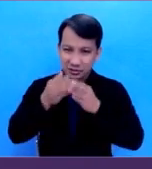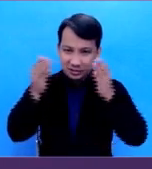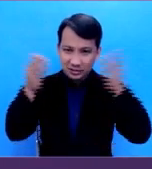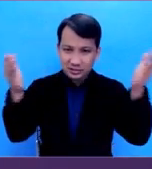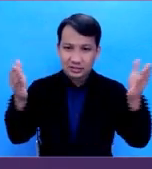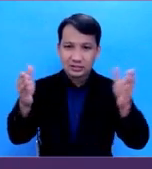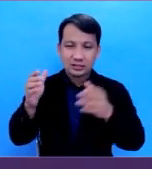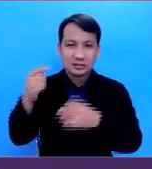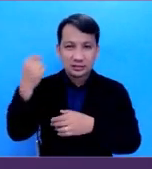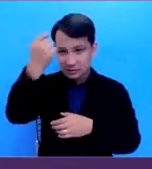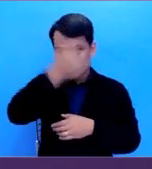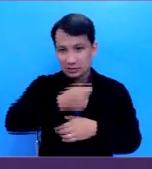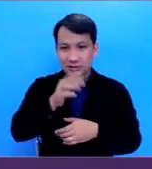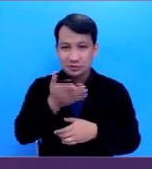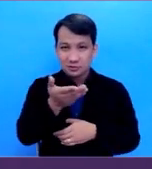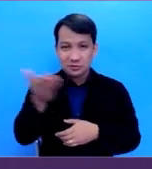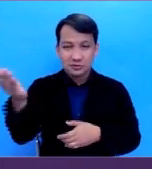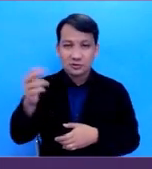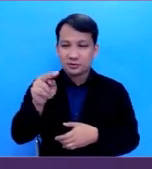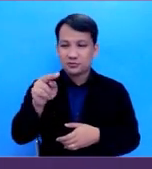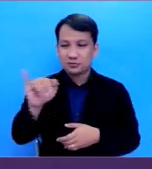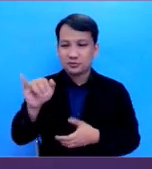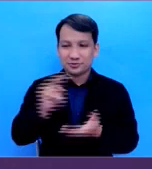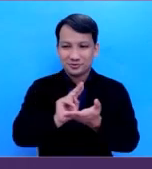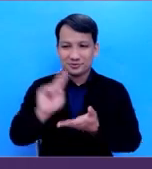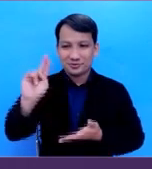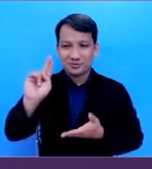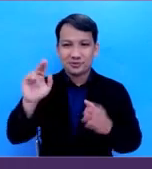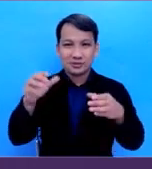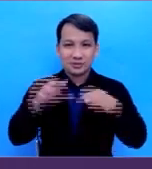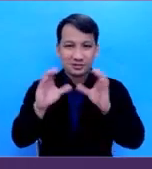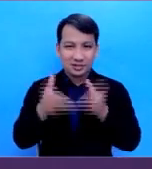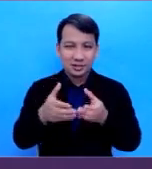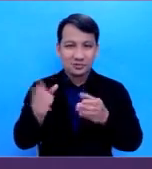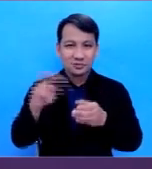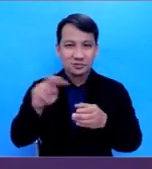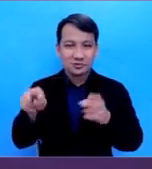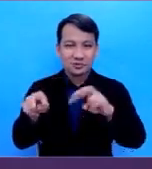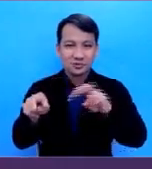graduate New York University's class of 2022.